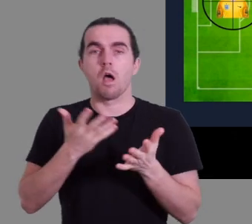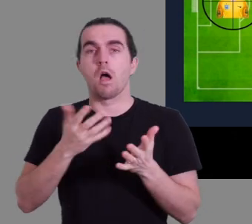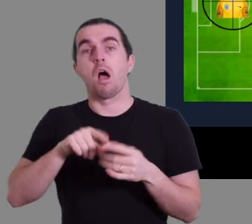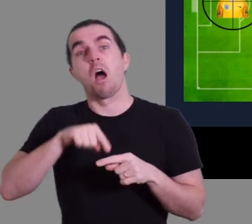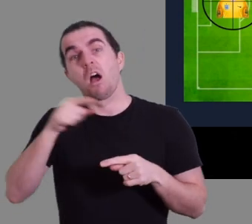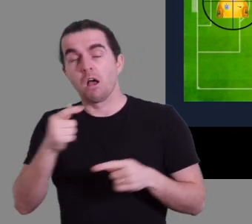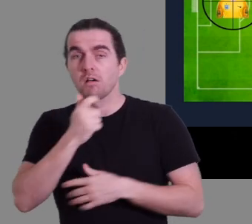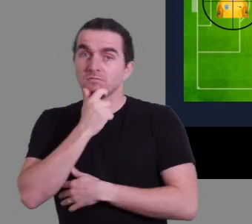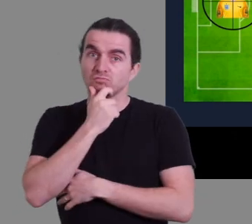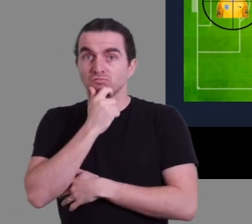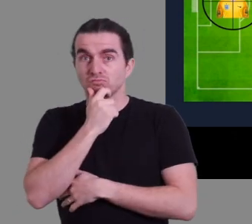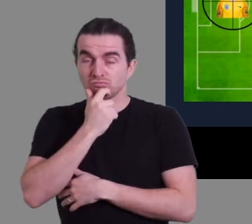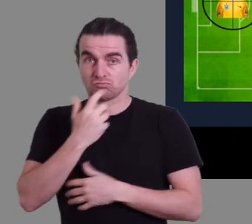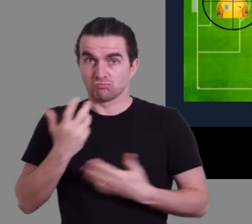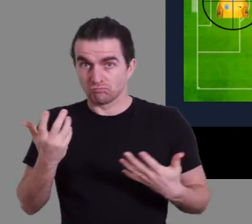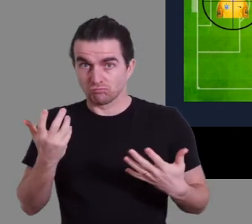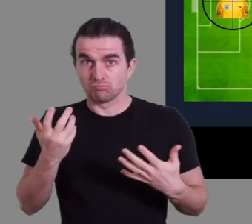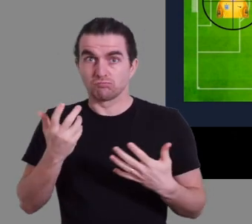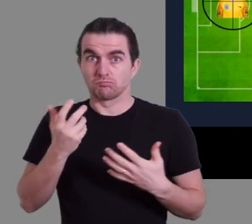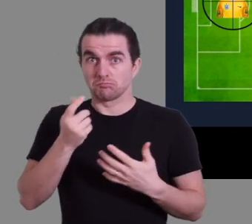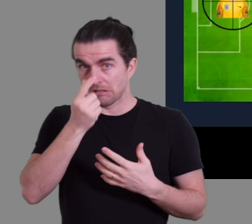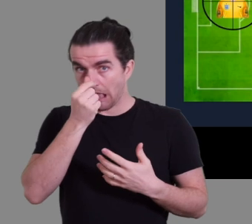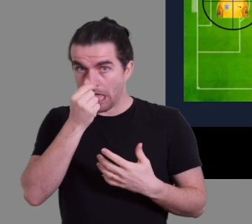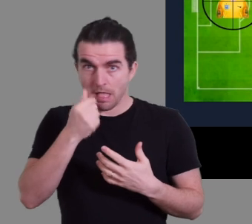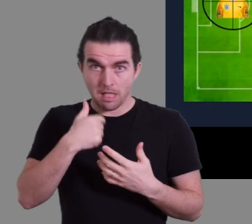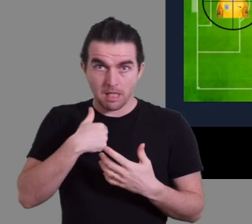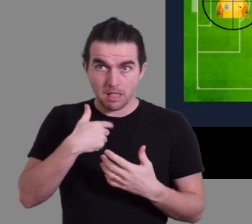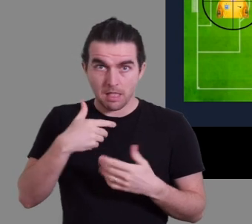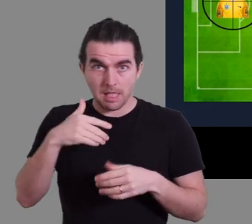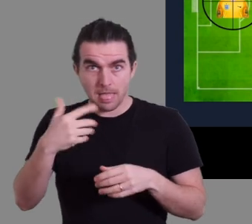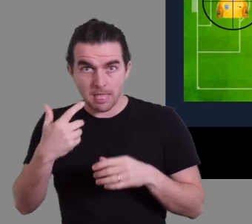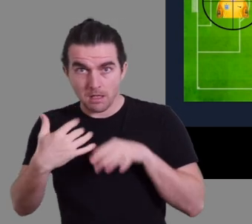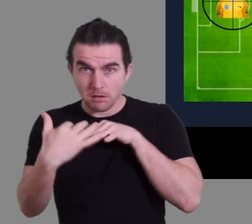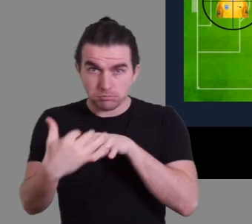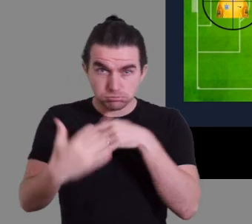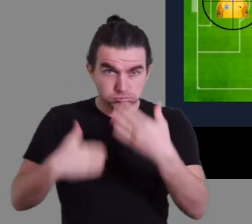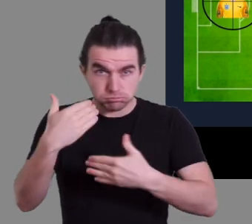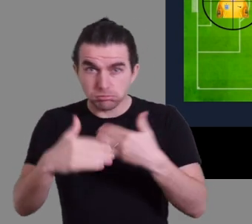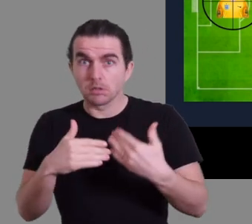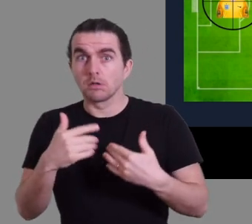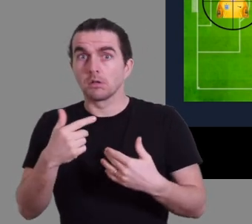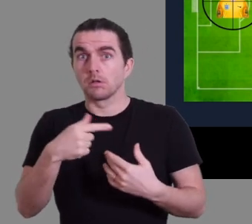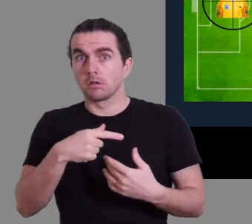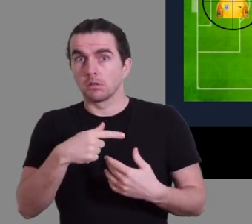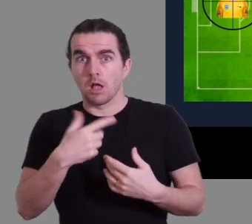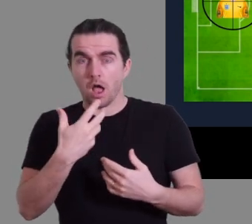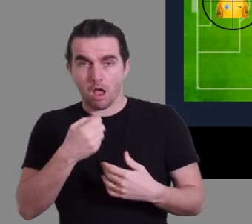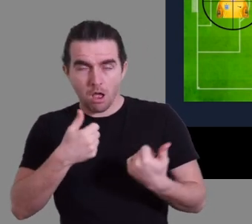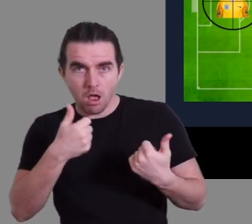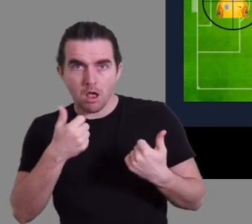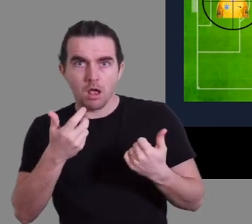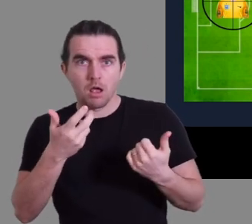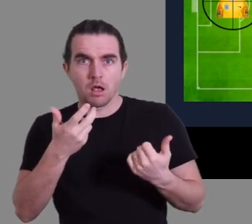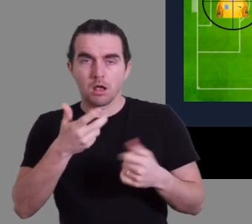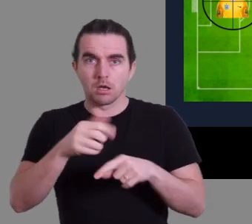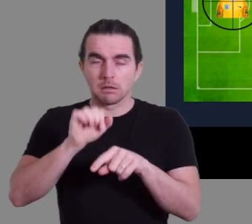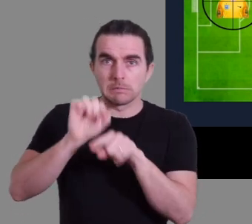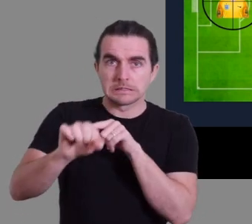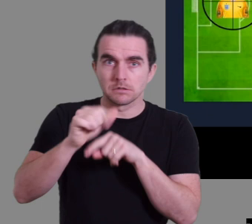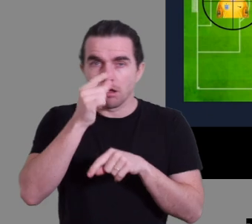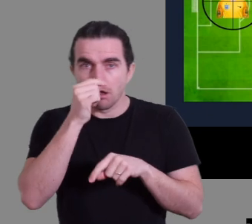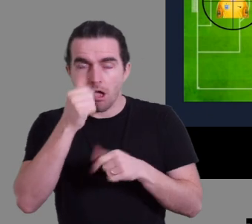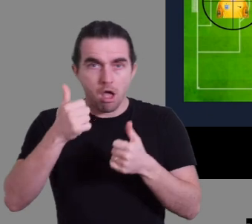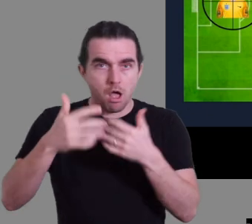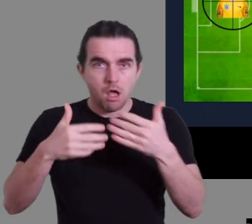that, obviously, is can you find in the game your player who's got a real